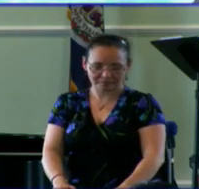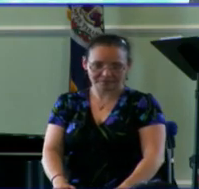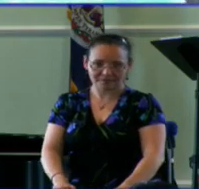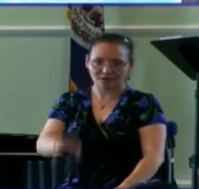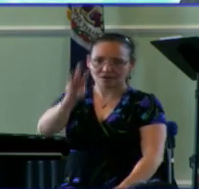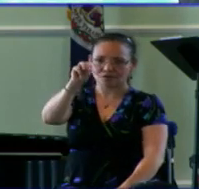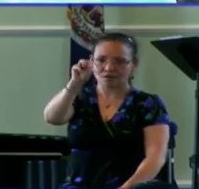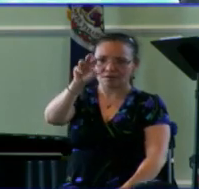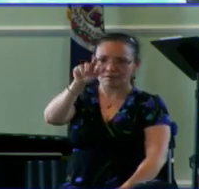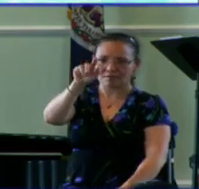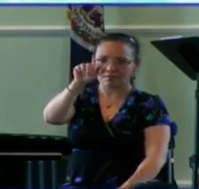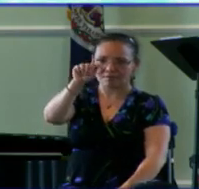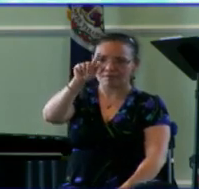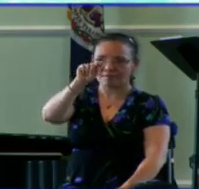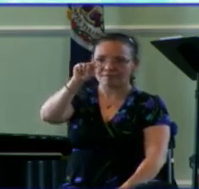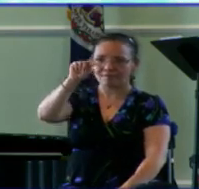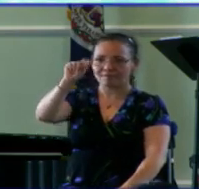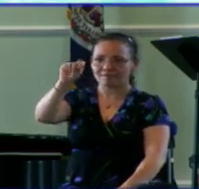Matthew chapter 5, verse 1.